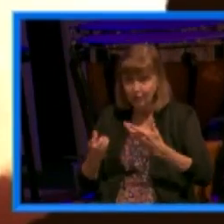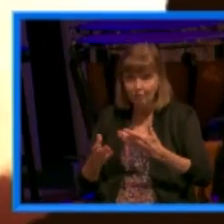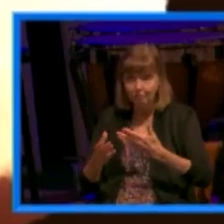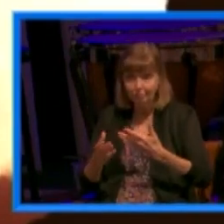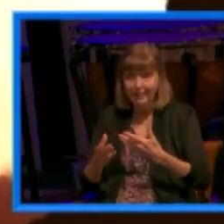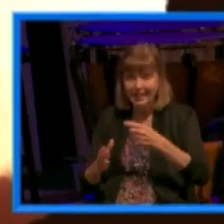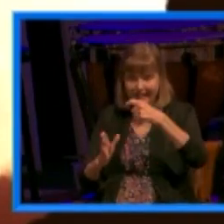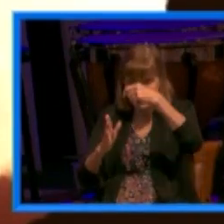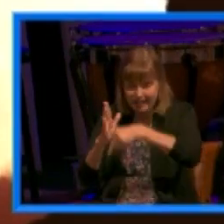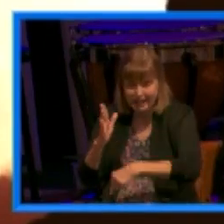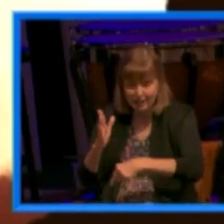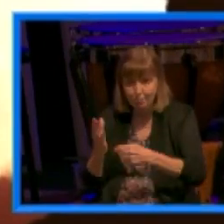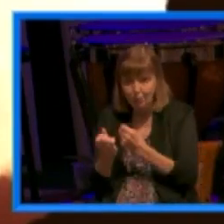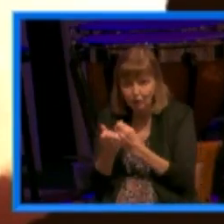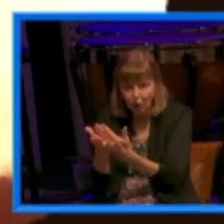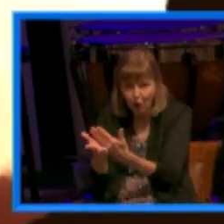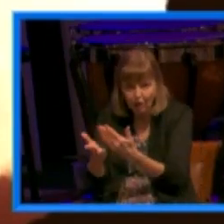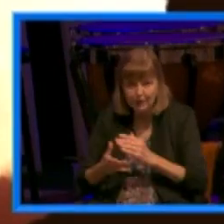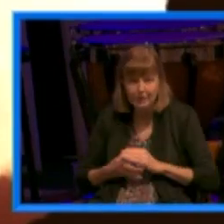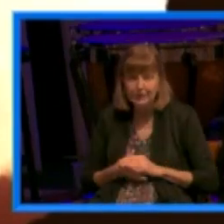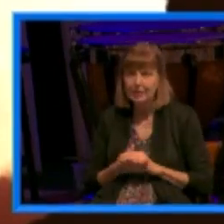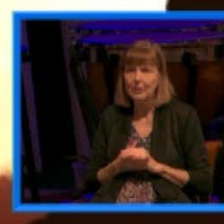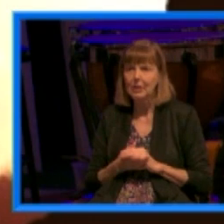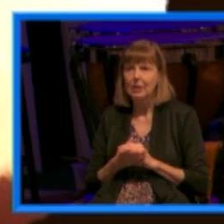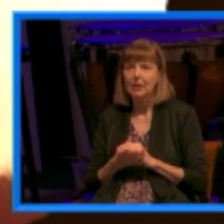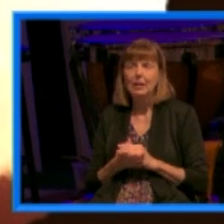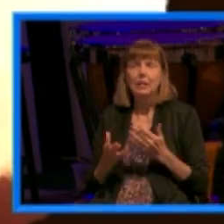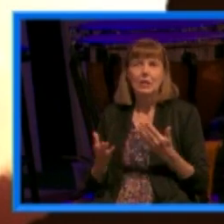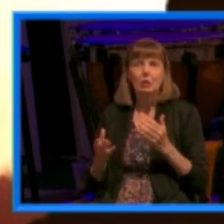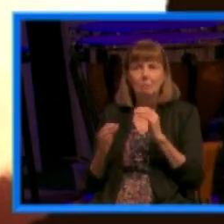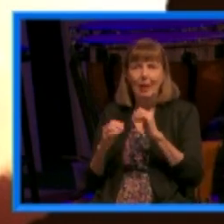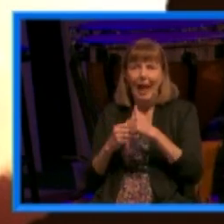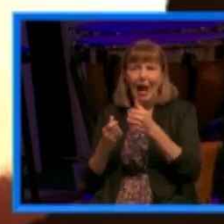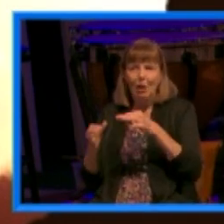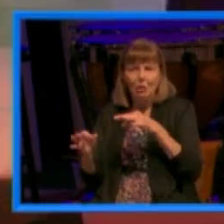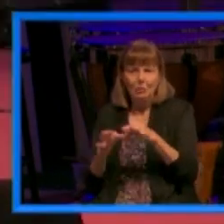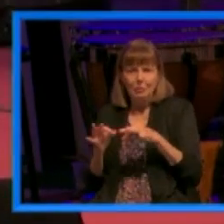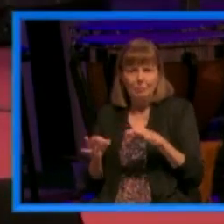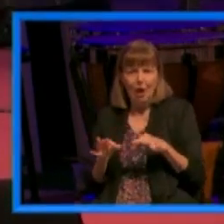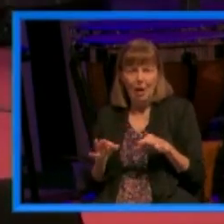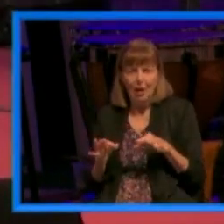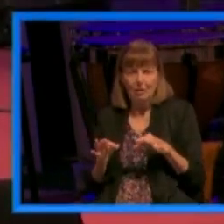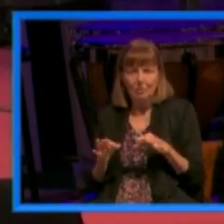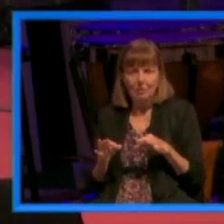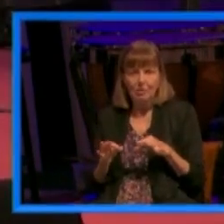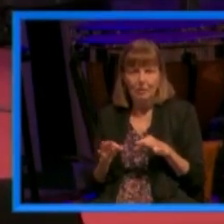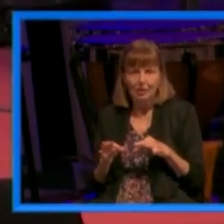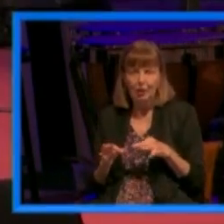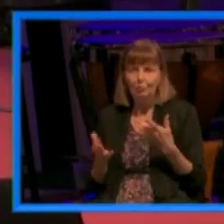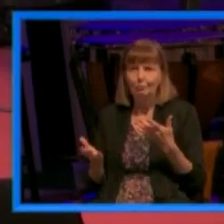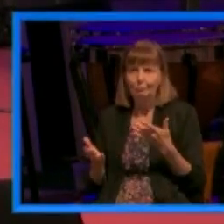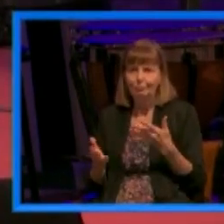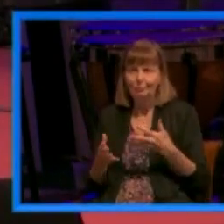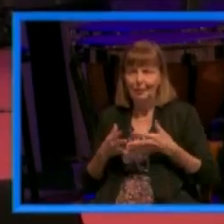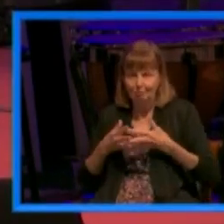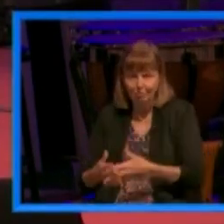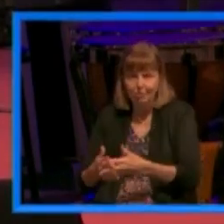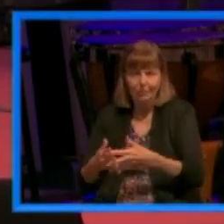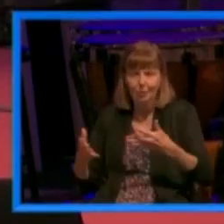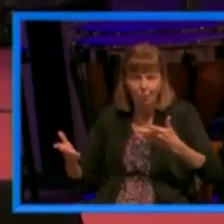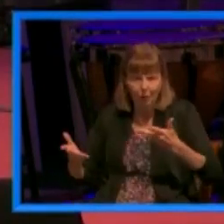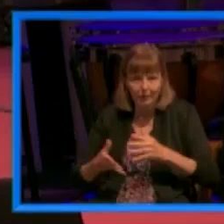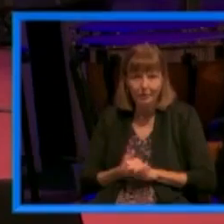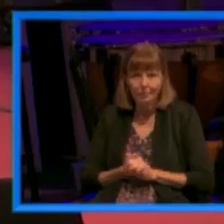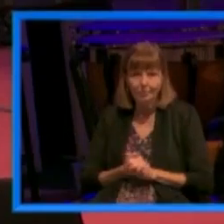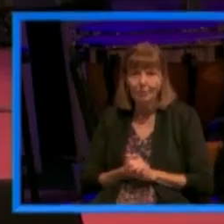sin? Where does it come into this story? How do we define it? What is the bedrock of this? Now, for context, let's